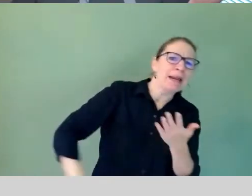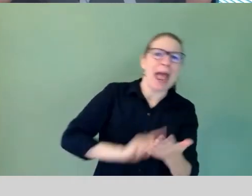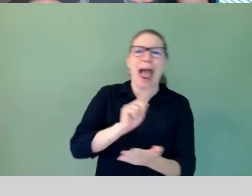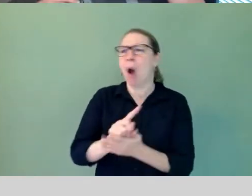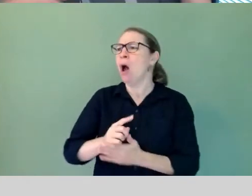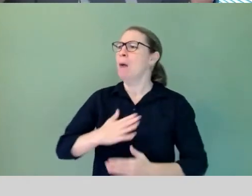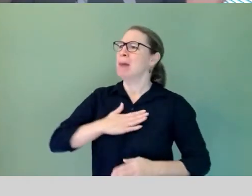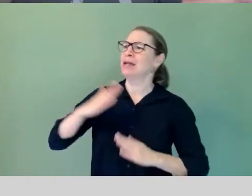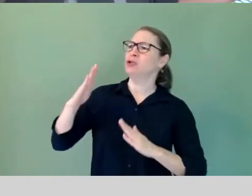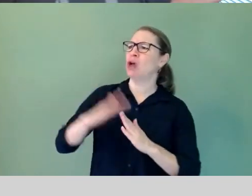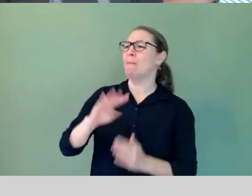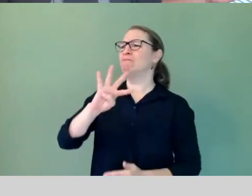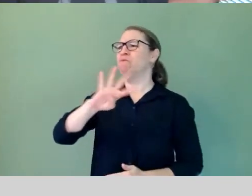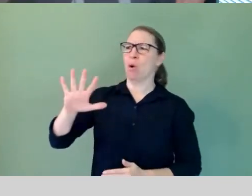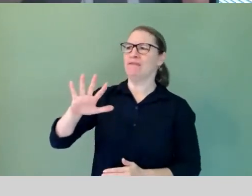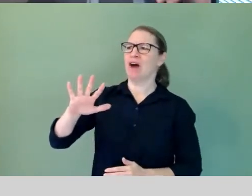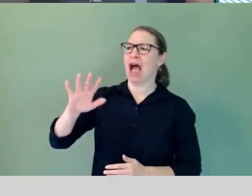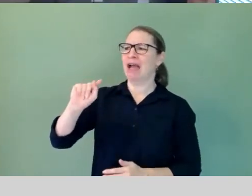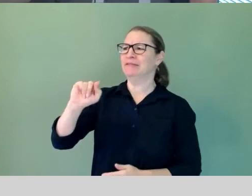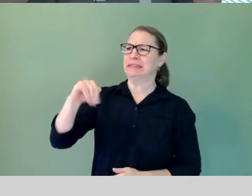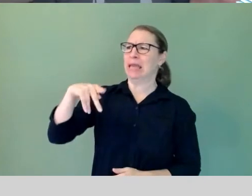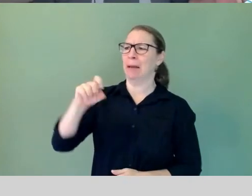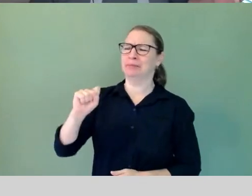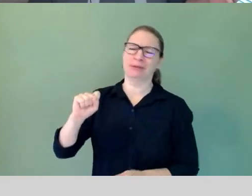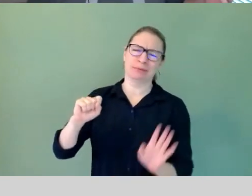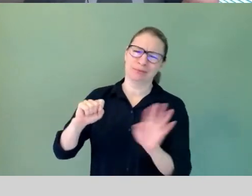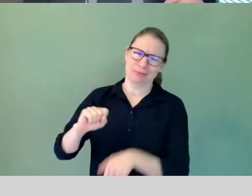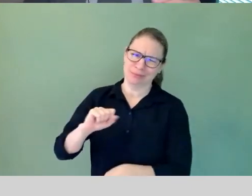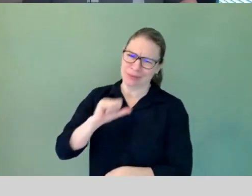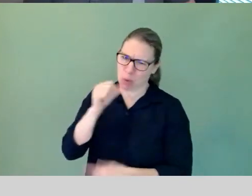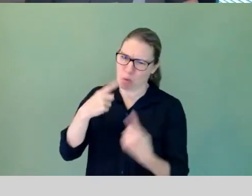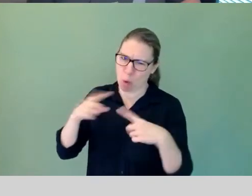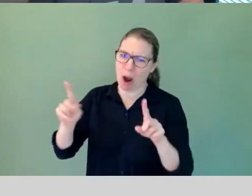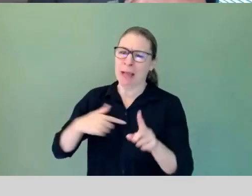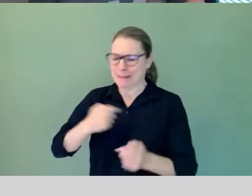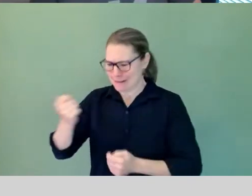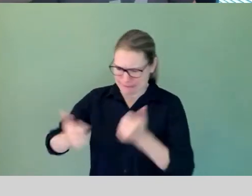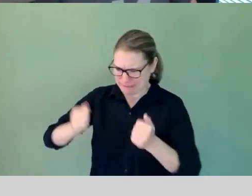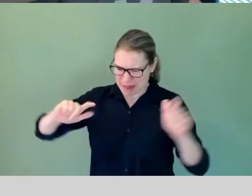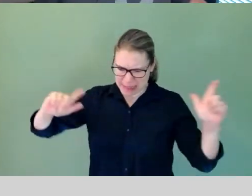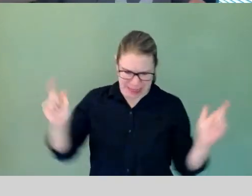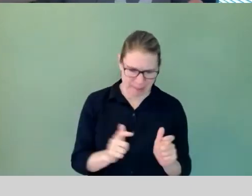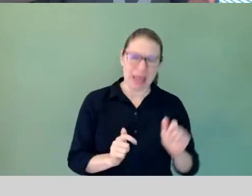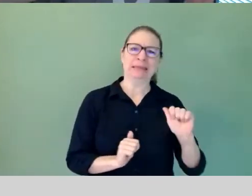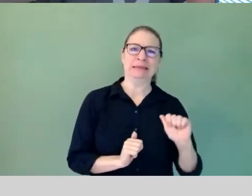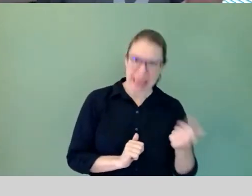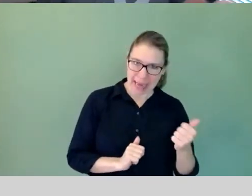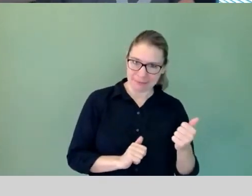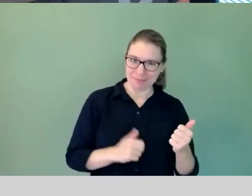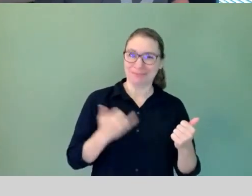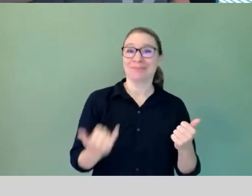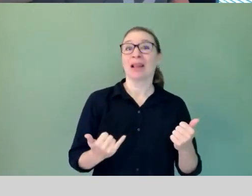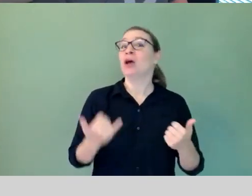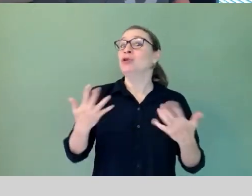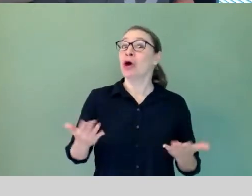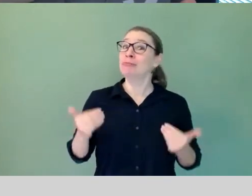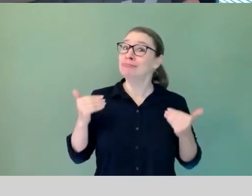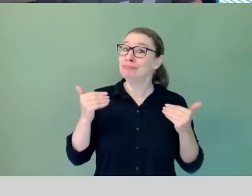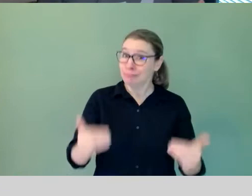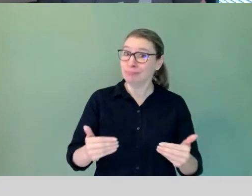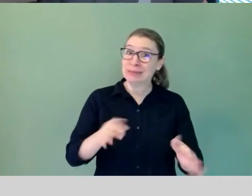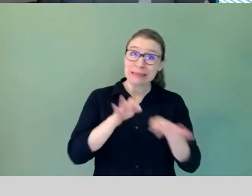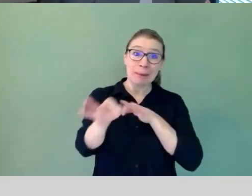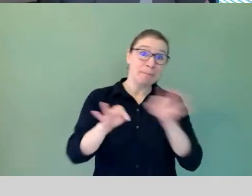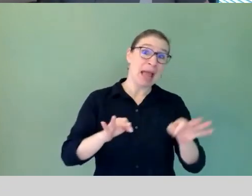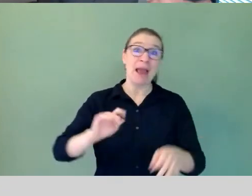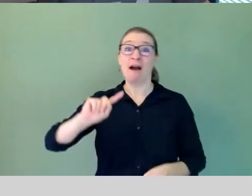technical writing, that wouldn't work. So I decided to narrow it down to 10. So without further ado, let's move on to our first